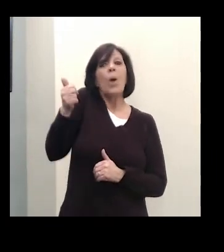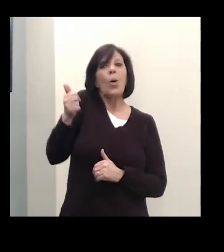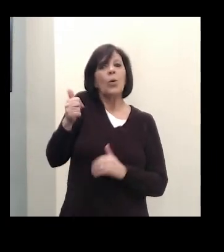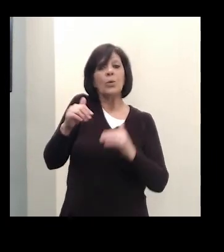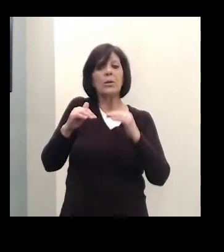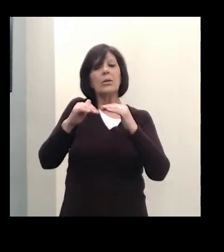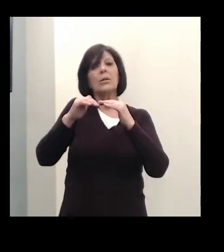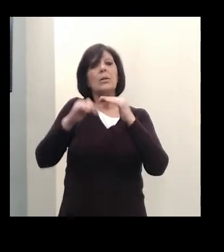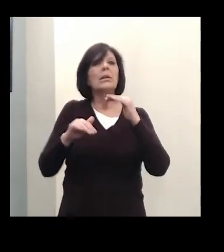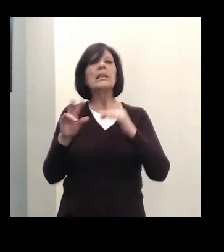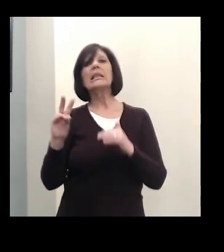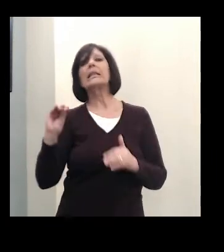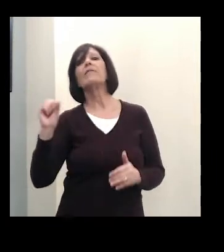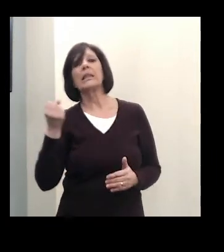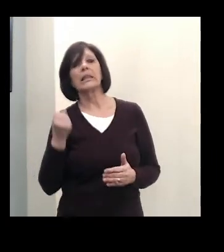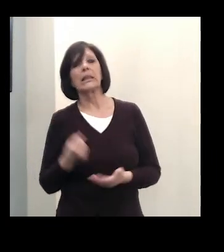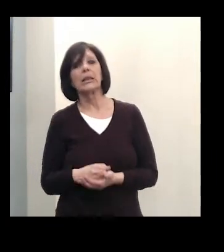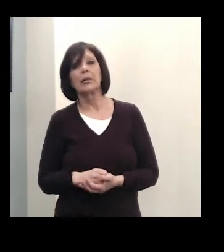in their 70s.